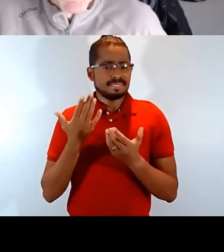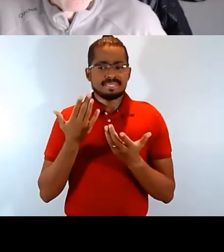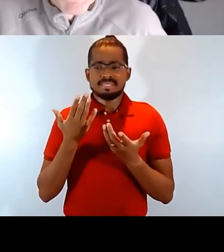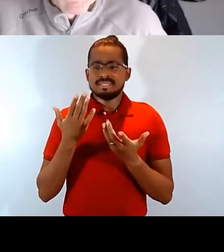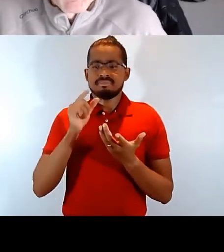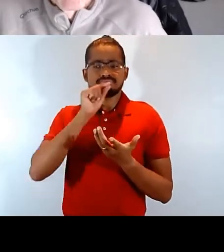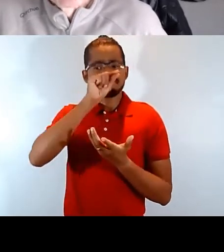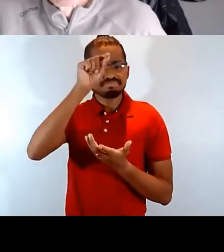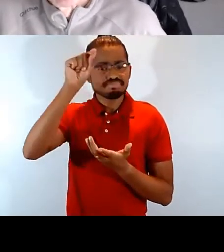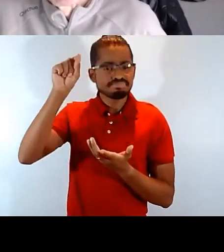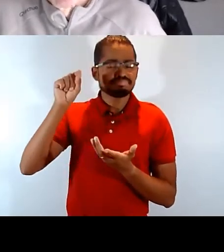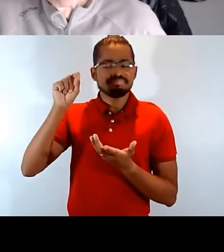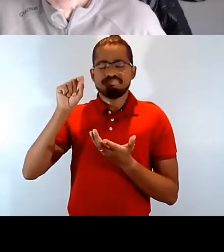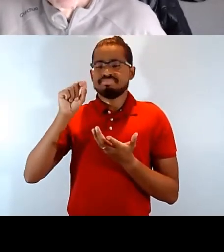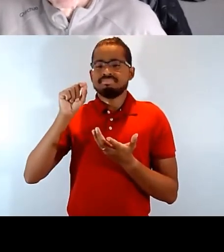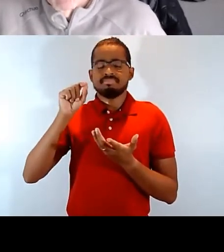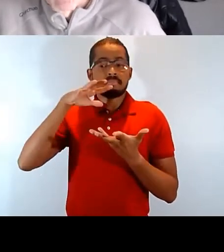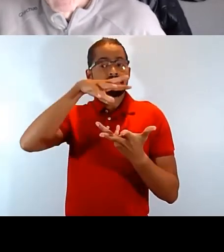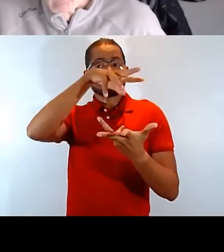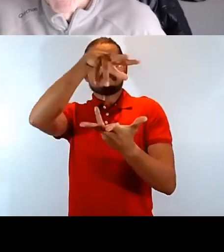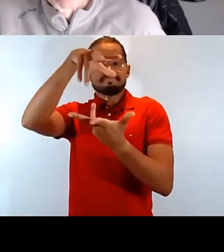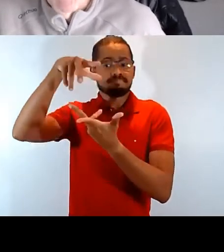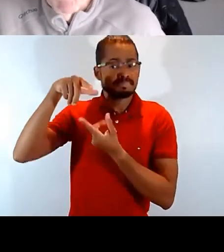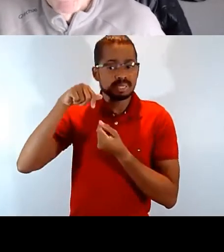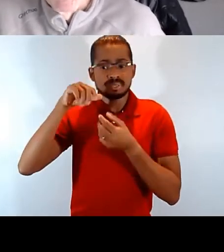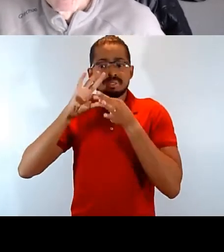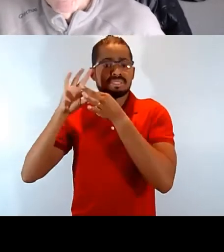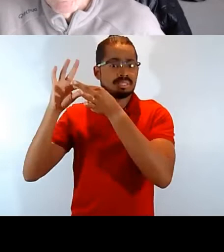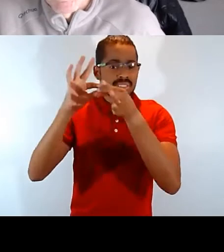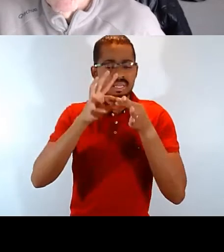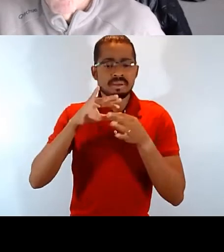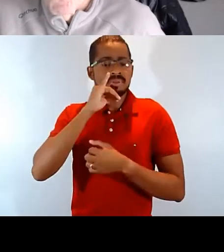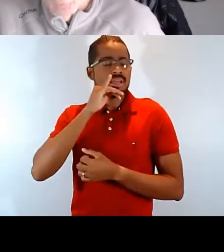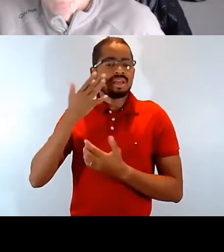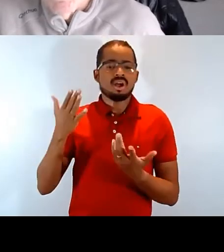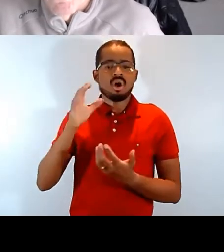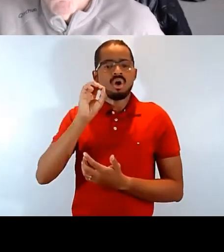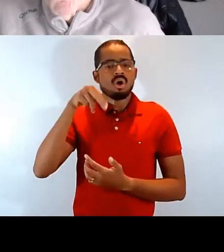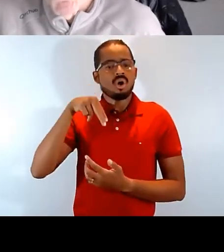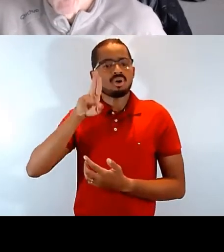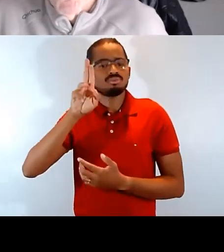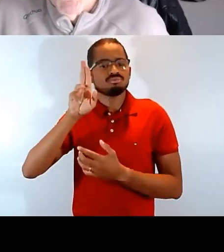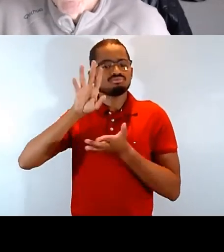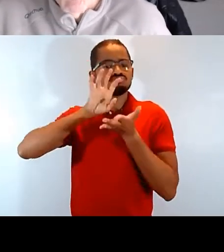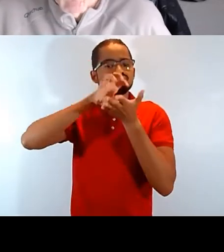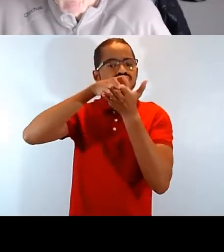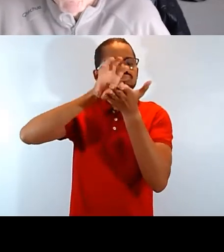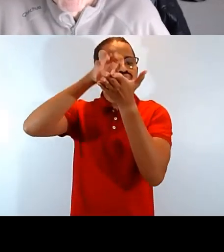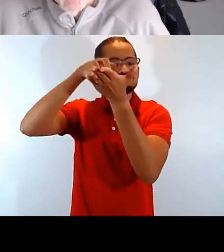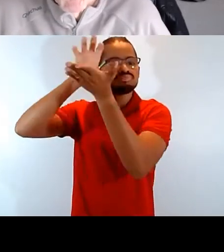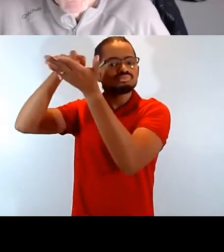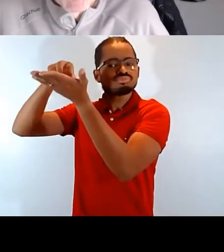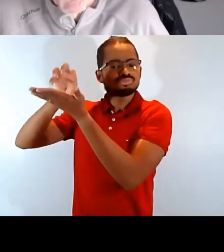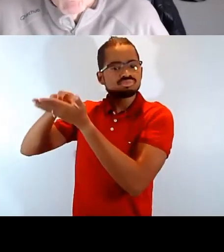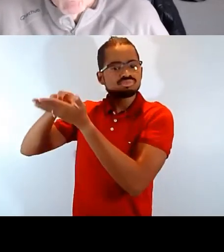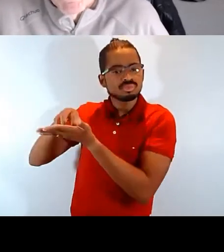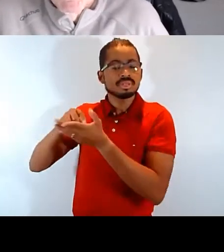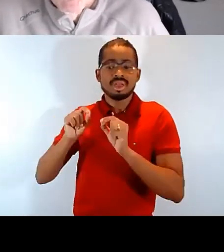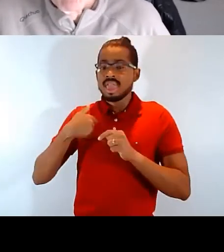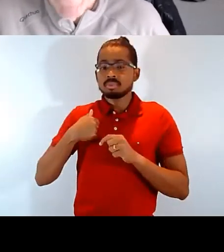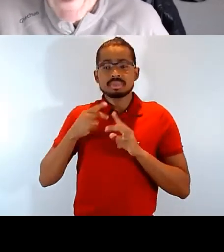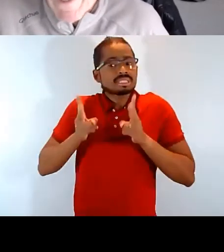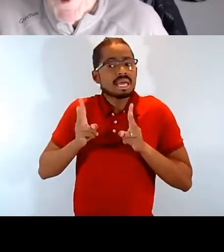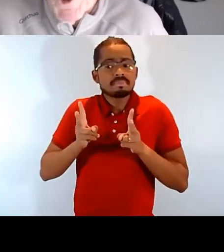international organizations which are members of the UN family, and almost always, I was required to work into